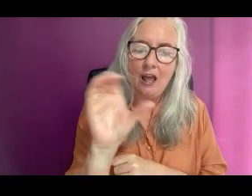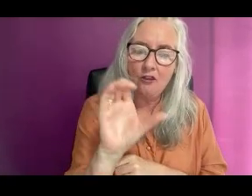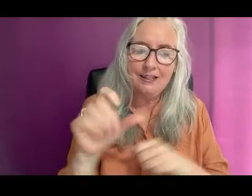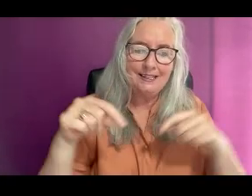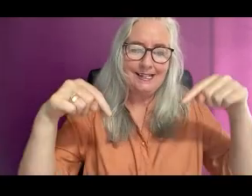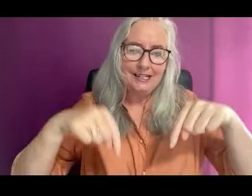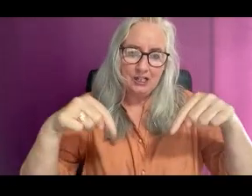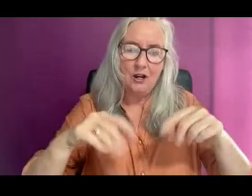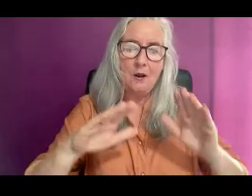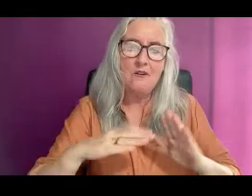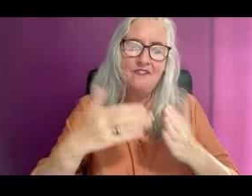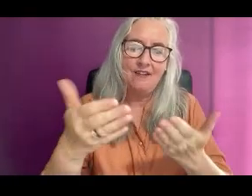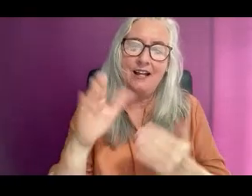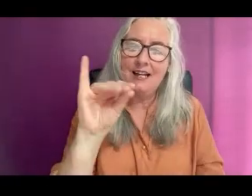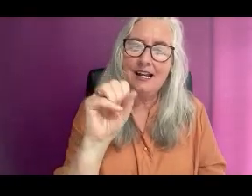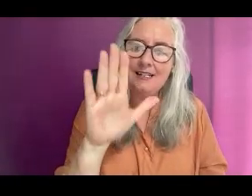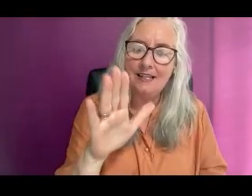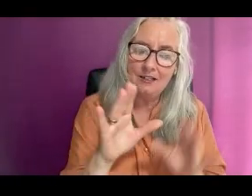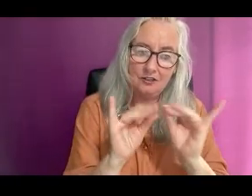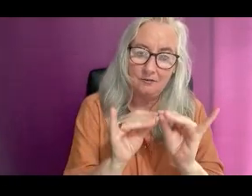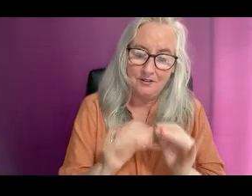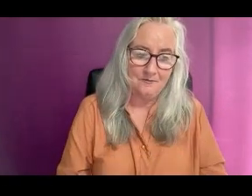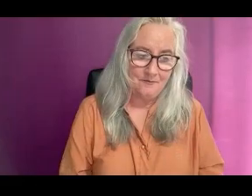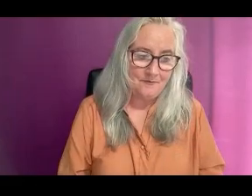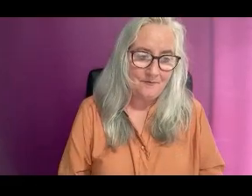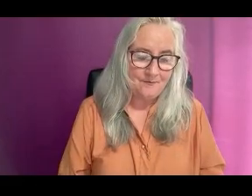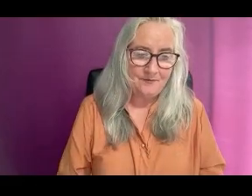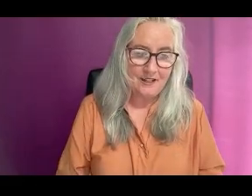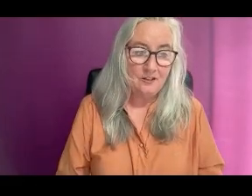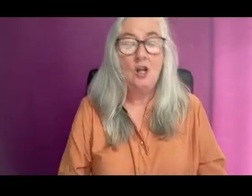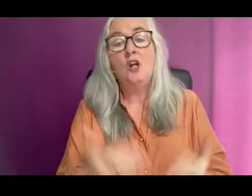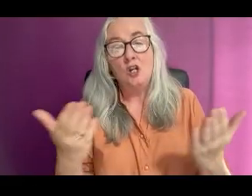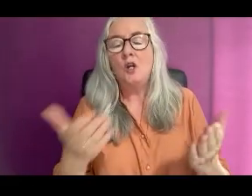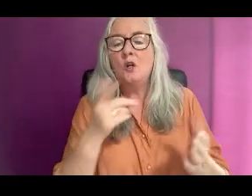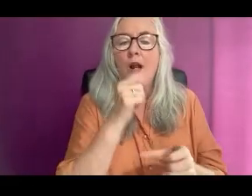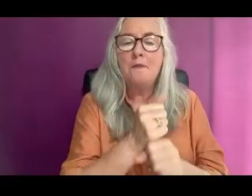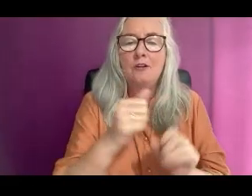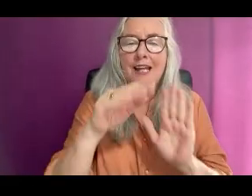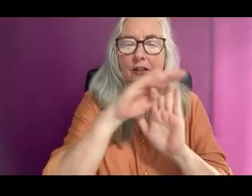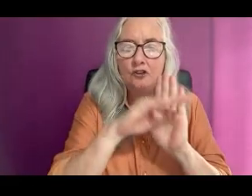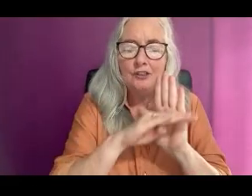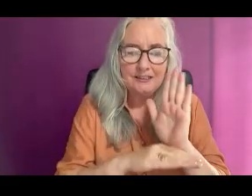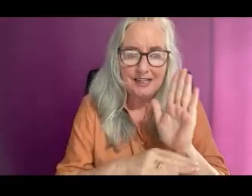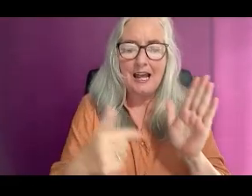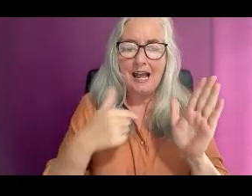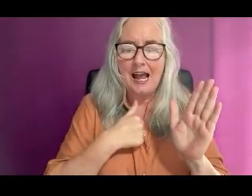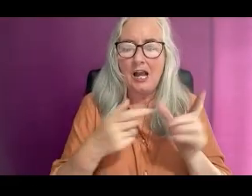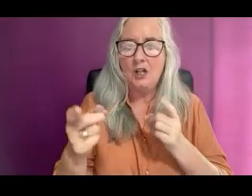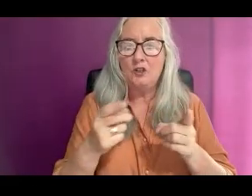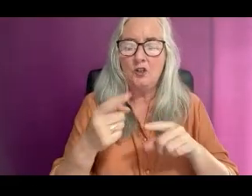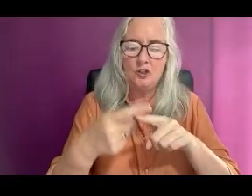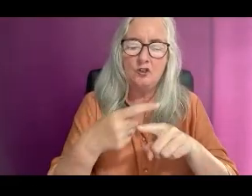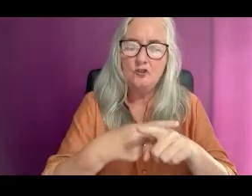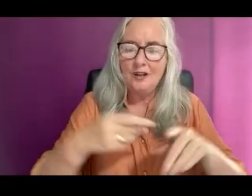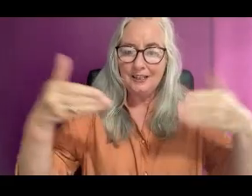and provide ISL interpretation. In terms of the agenda, I will be doing a short